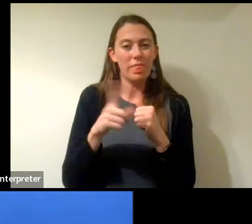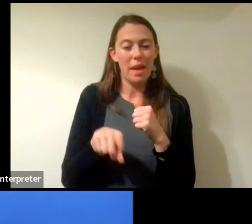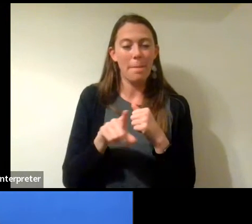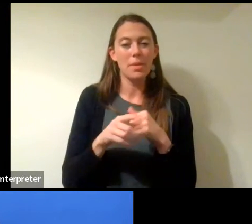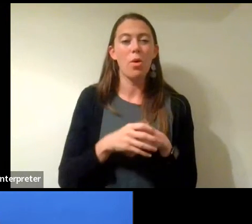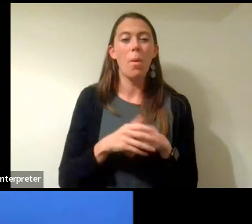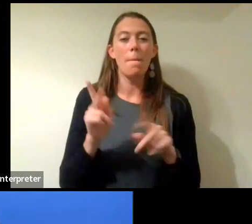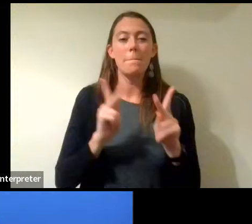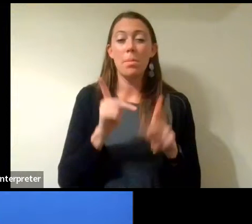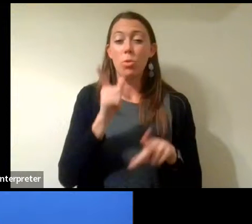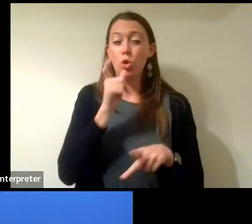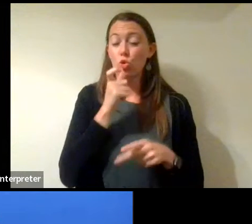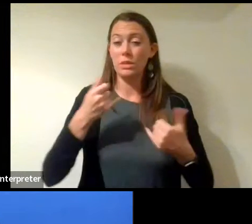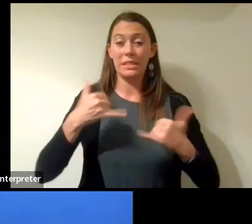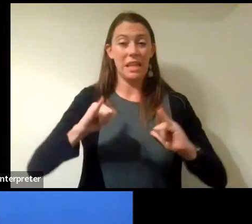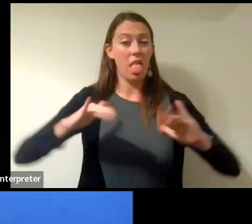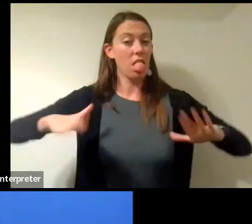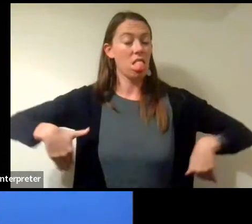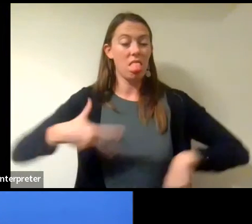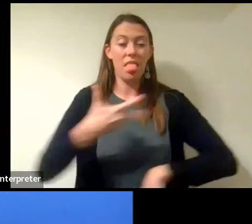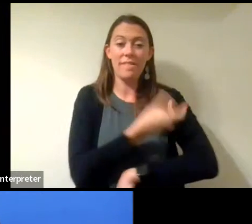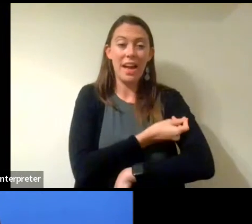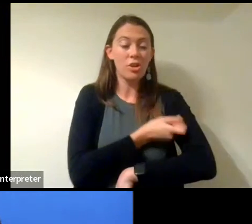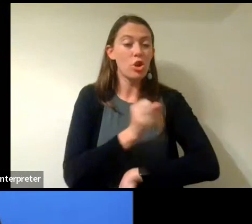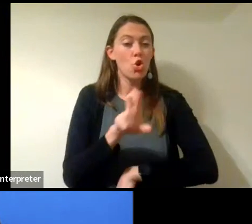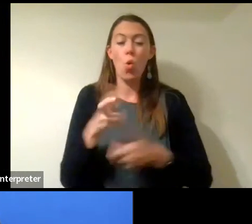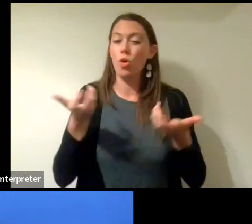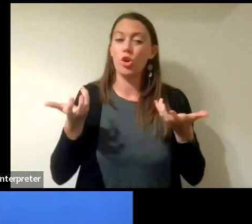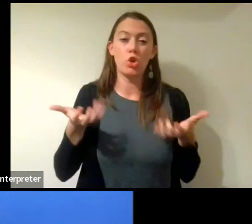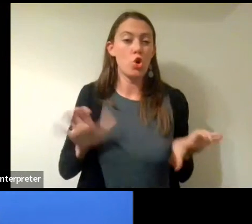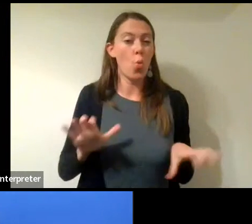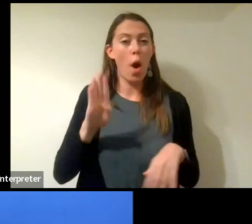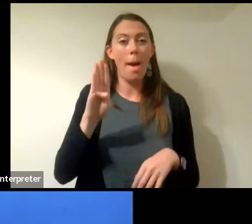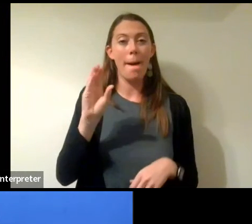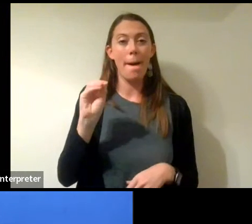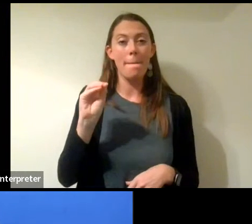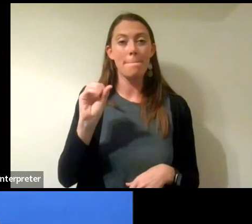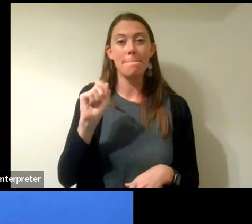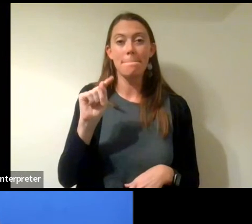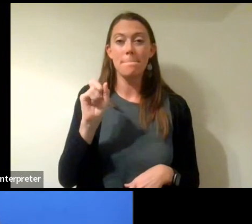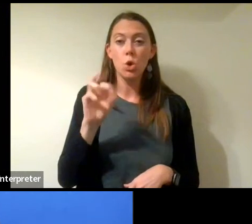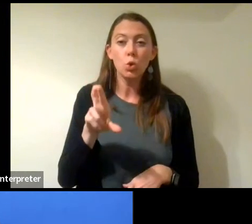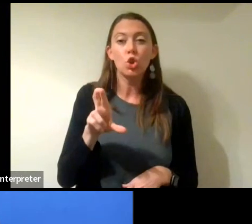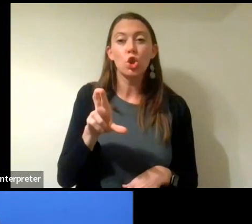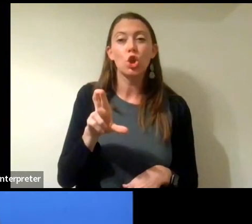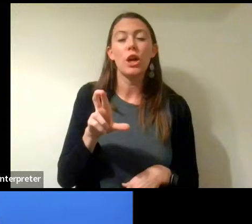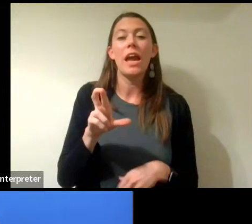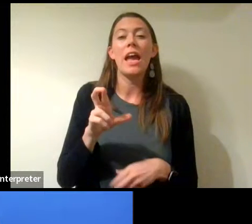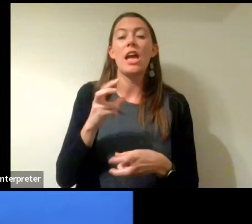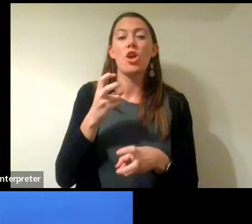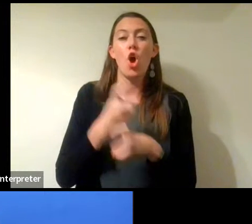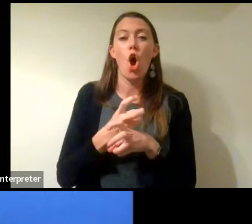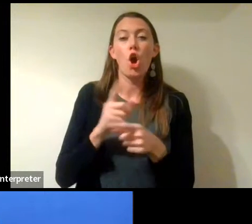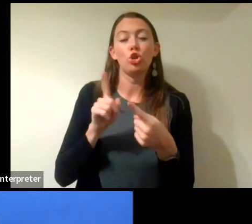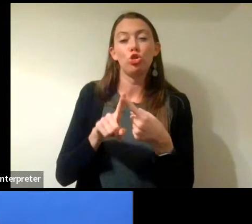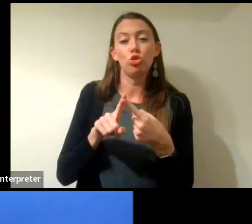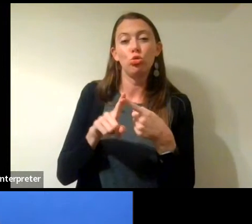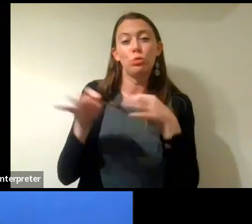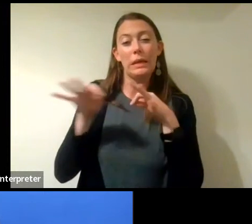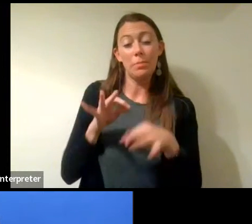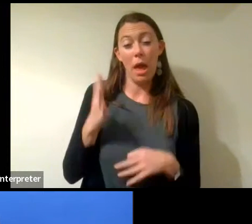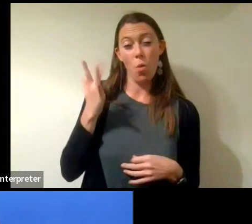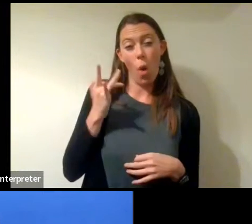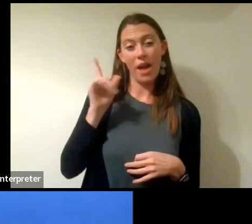booster. And so I think coming up with some sort of a good message to deliver around that